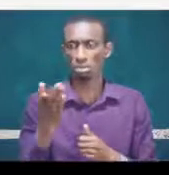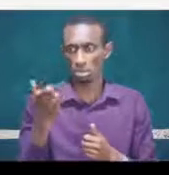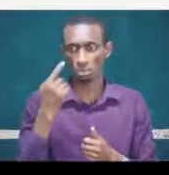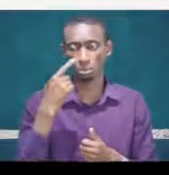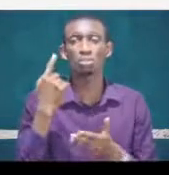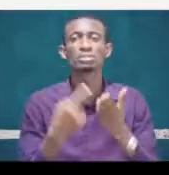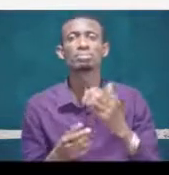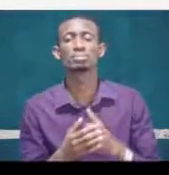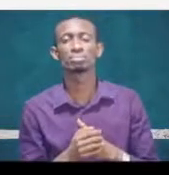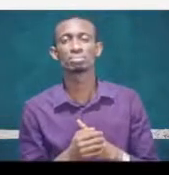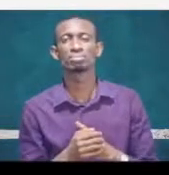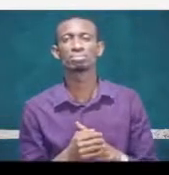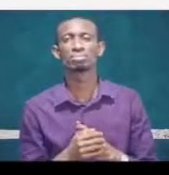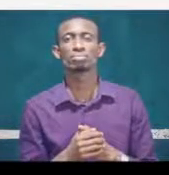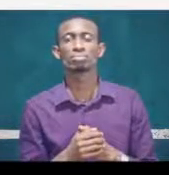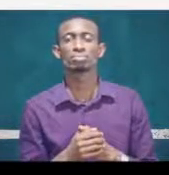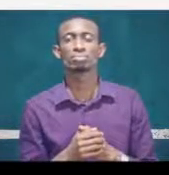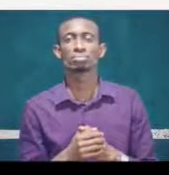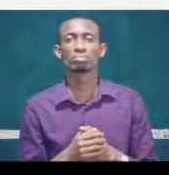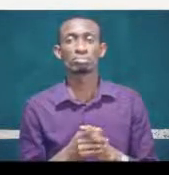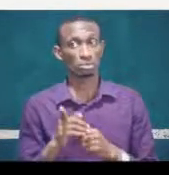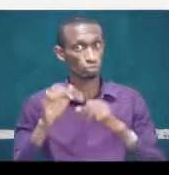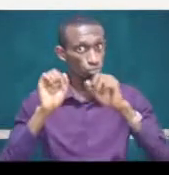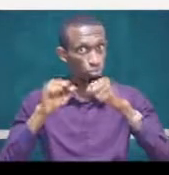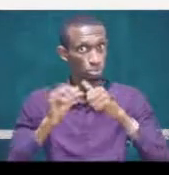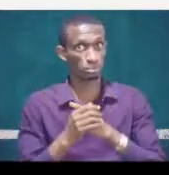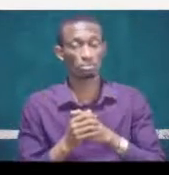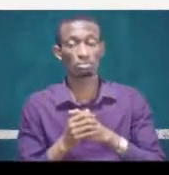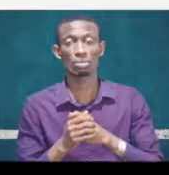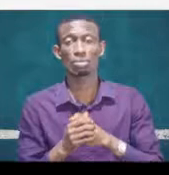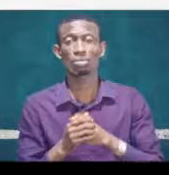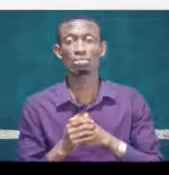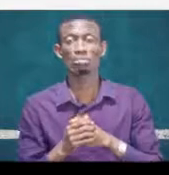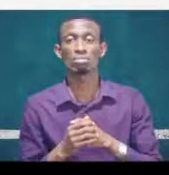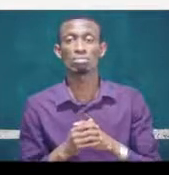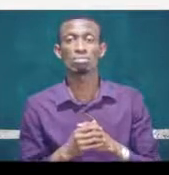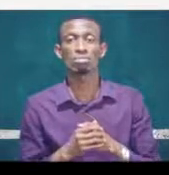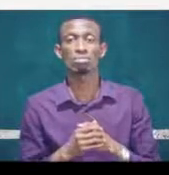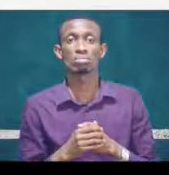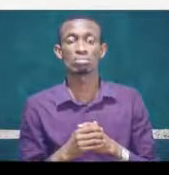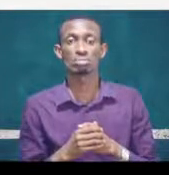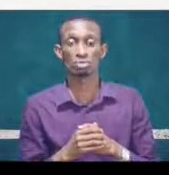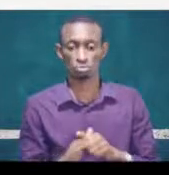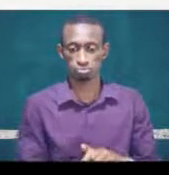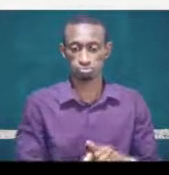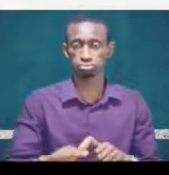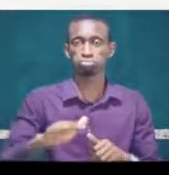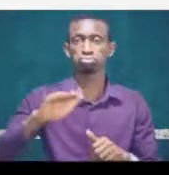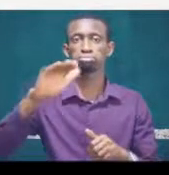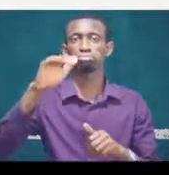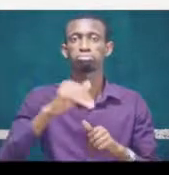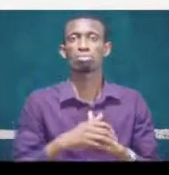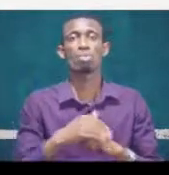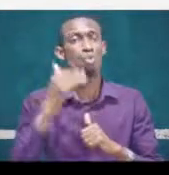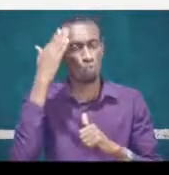these results that we can now be able to based on to have a proper